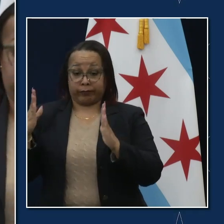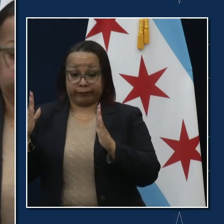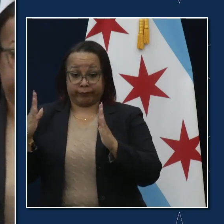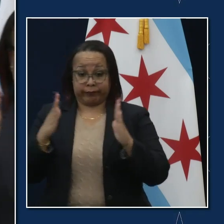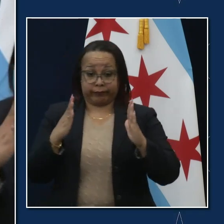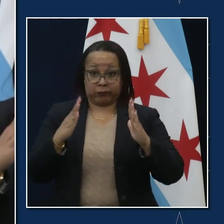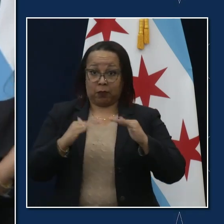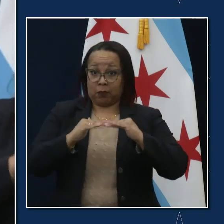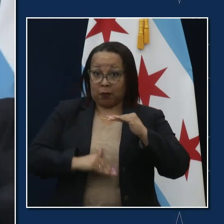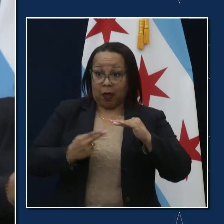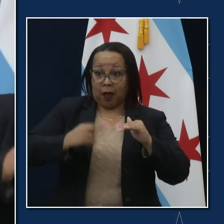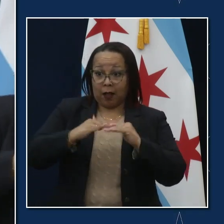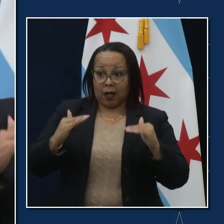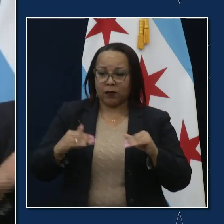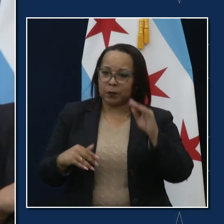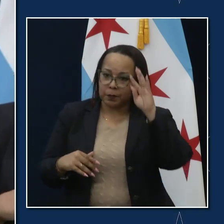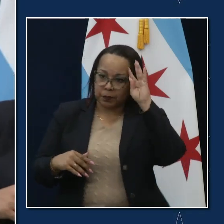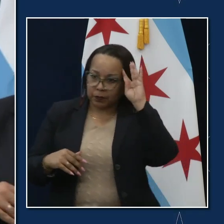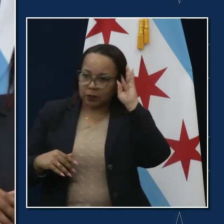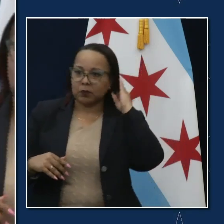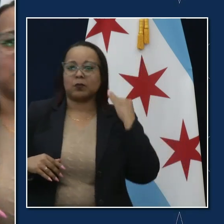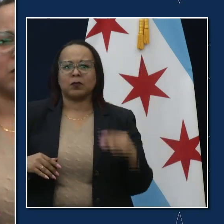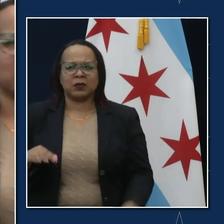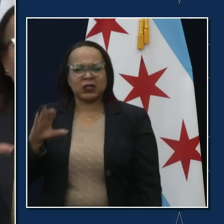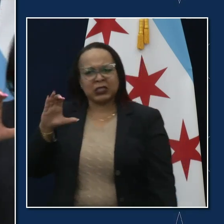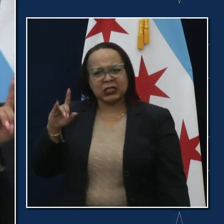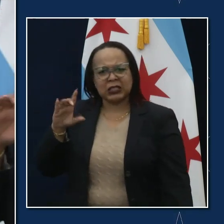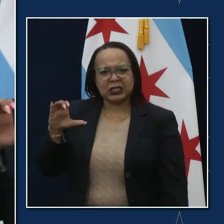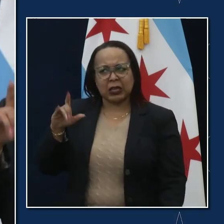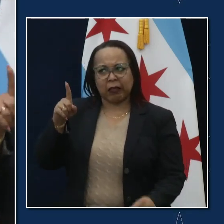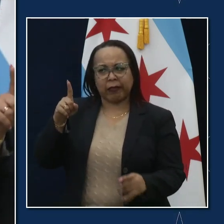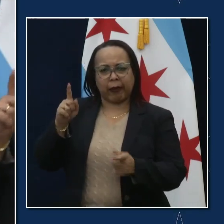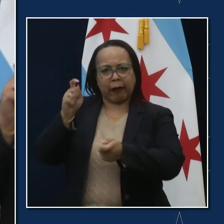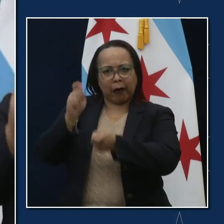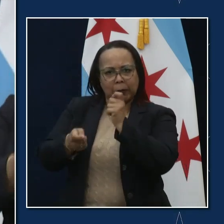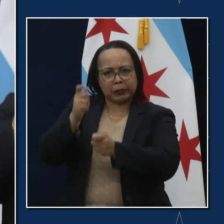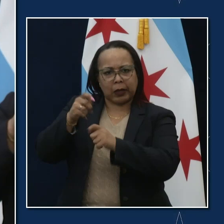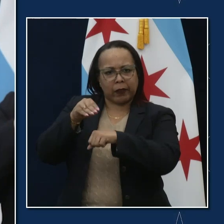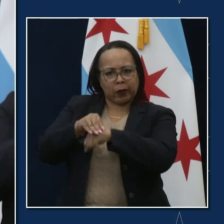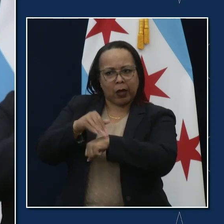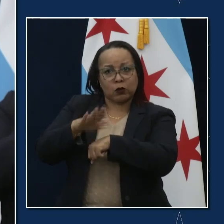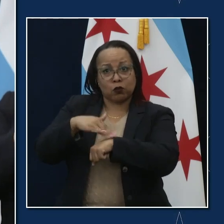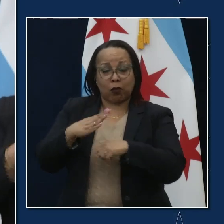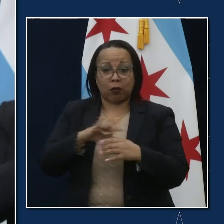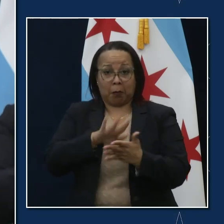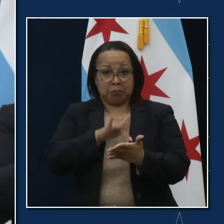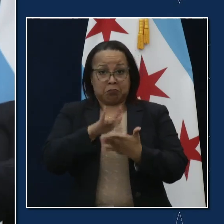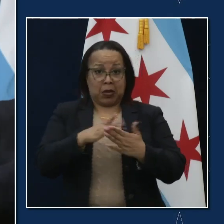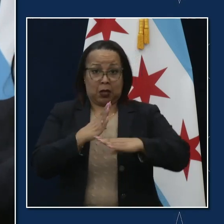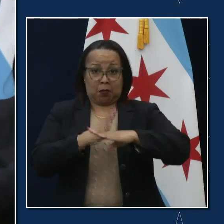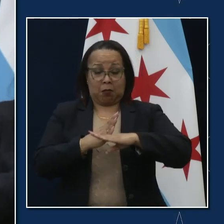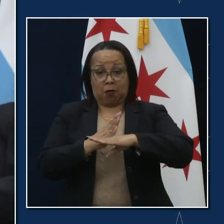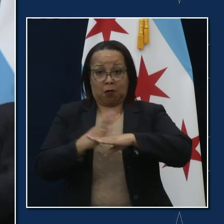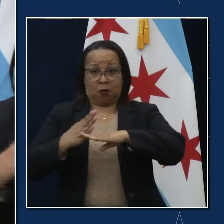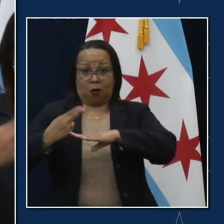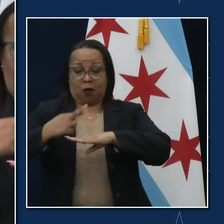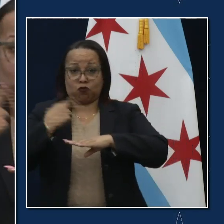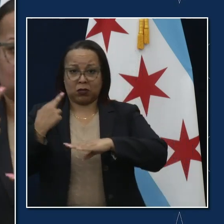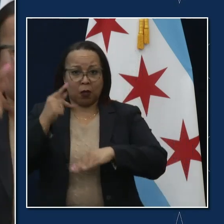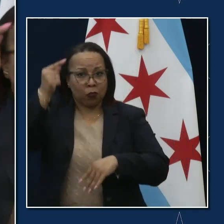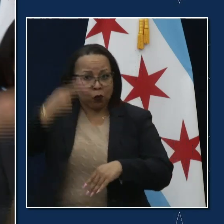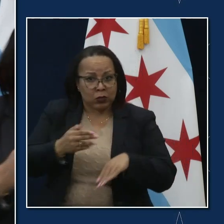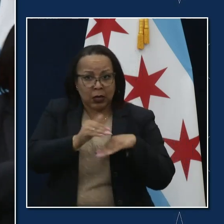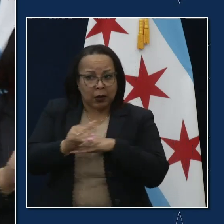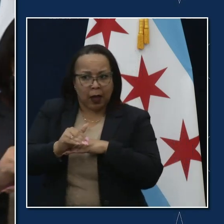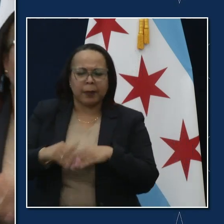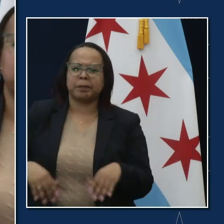the high level. If I'm not mistaken, the CDC updates their guidance on medium or high risk or whatever every Thursday night. That's correct.